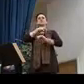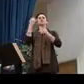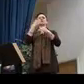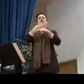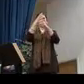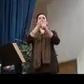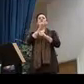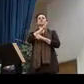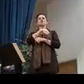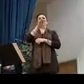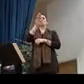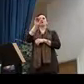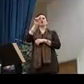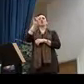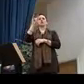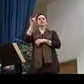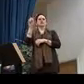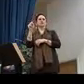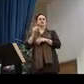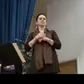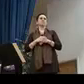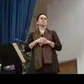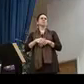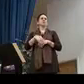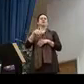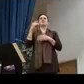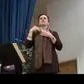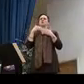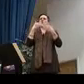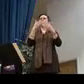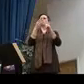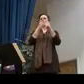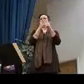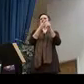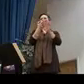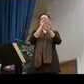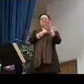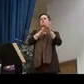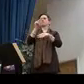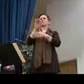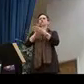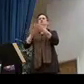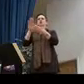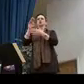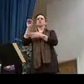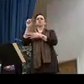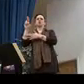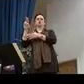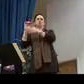They will receive the Great Falls College MSU graduates in receiving their diplomas for Dr. Sue